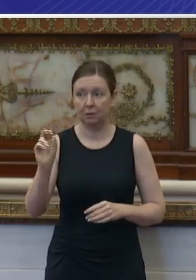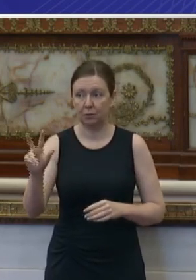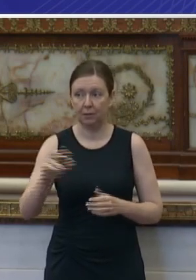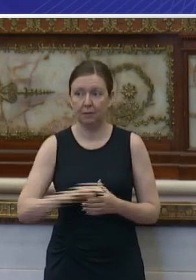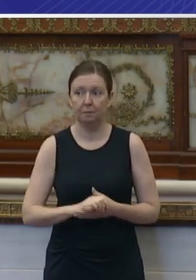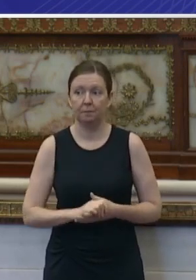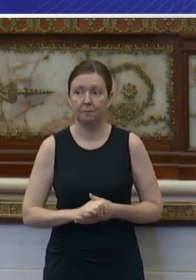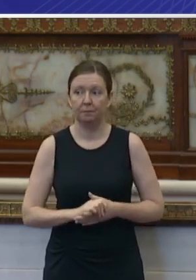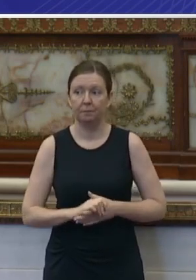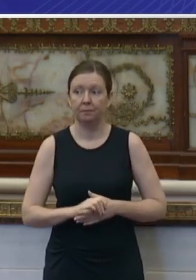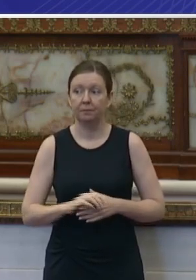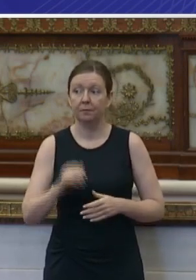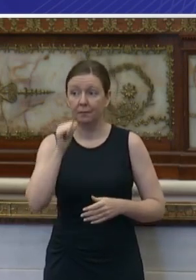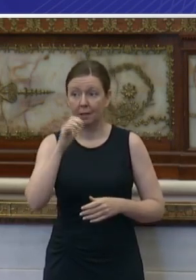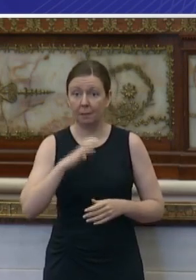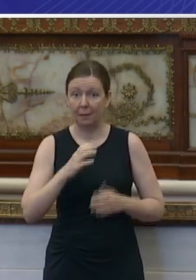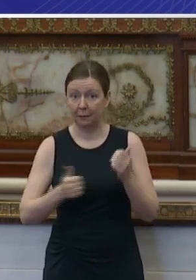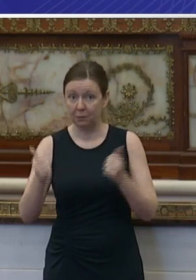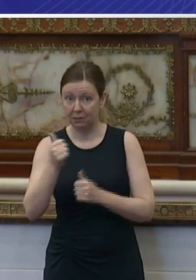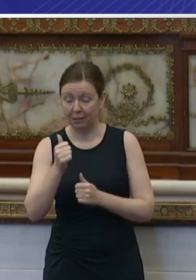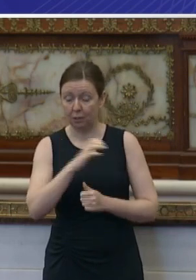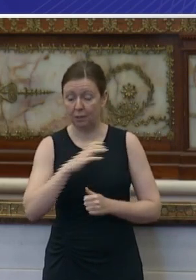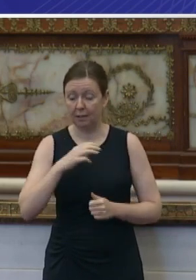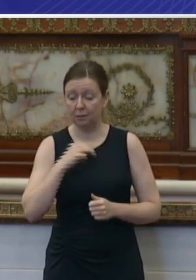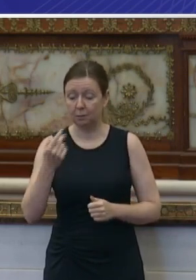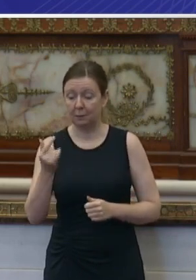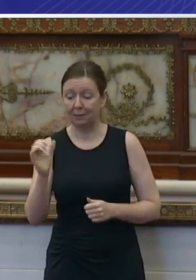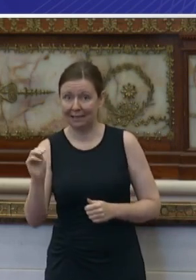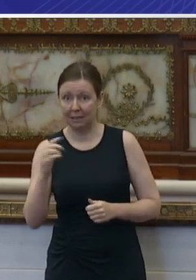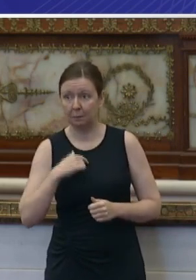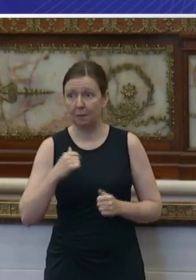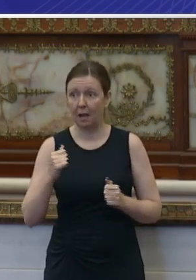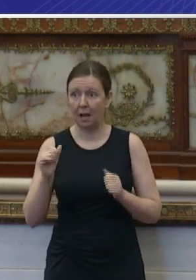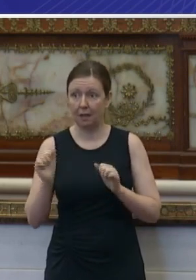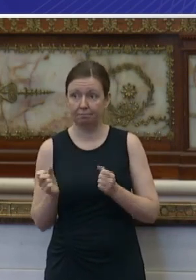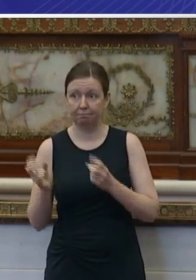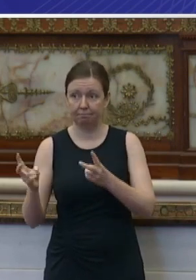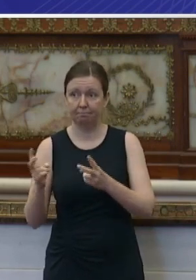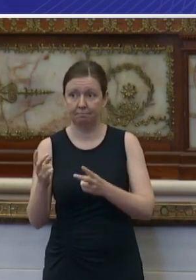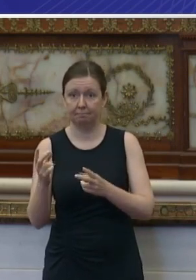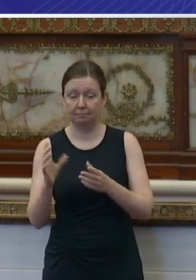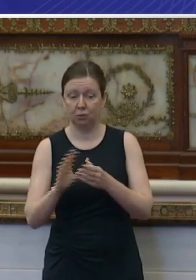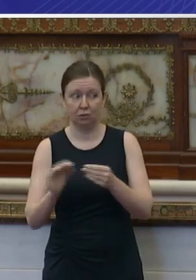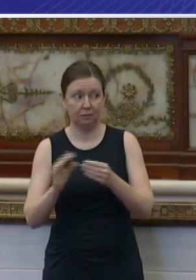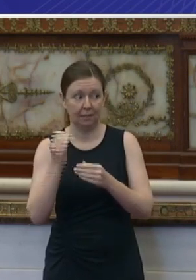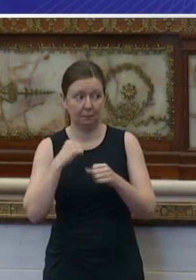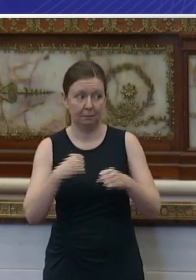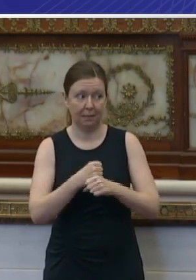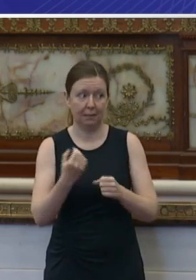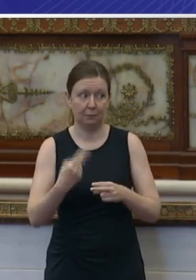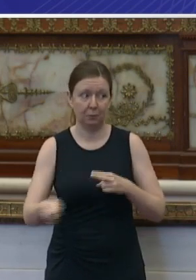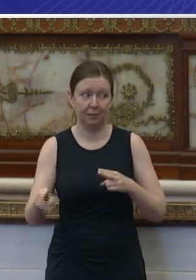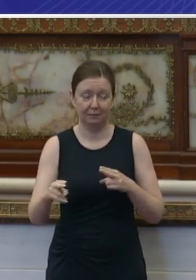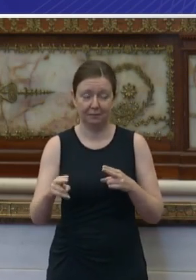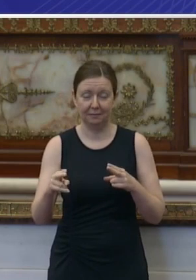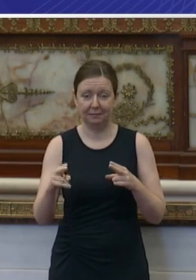200303. Madam Chair, this is Councilmember Gim. I put in the chat if I could just make a brief comment.